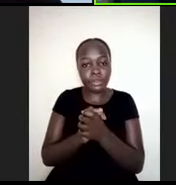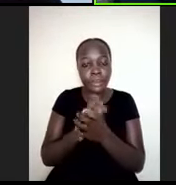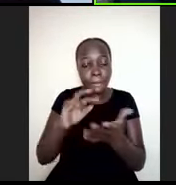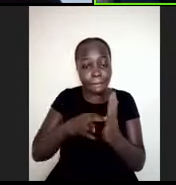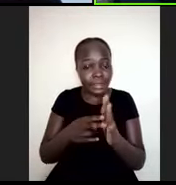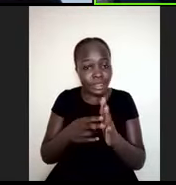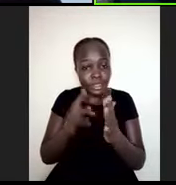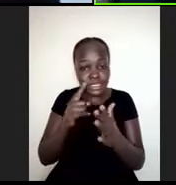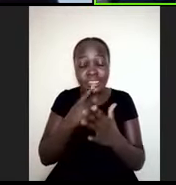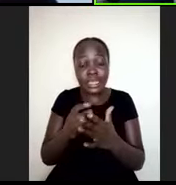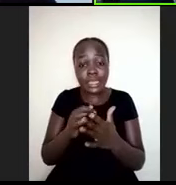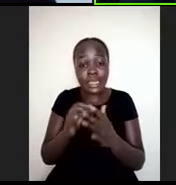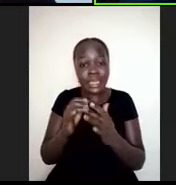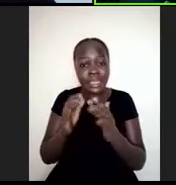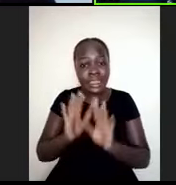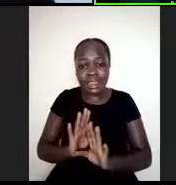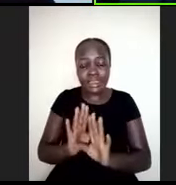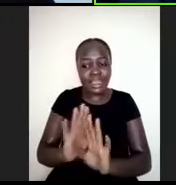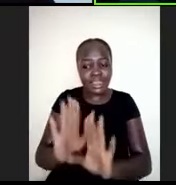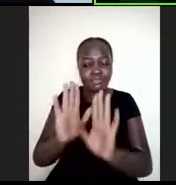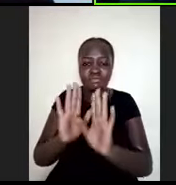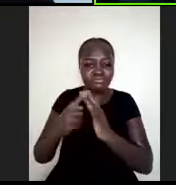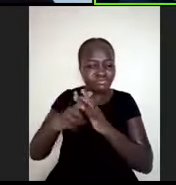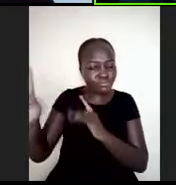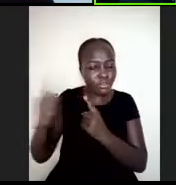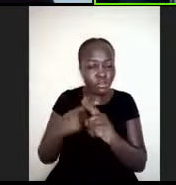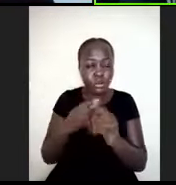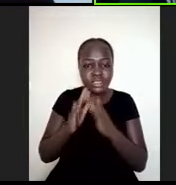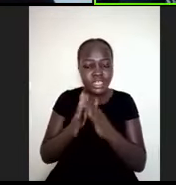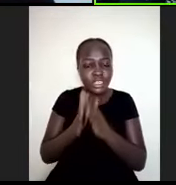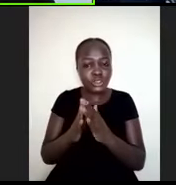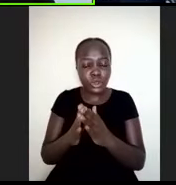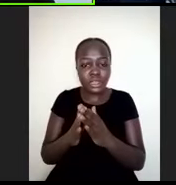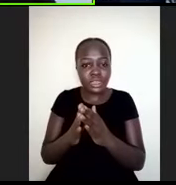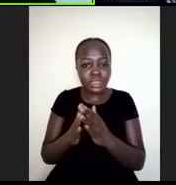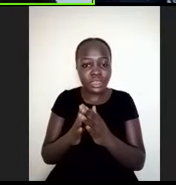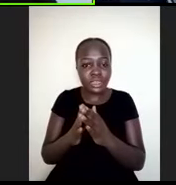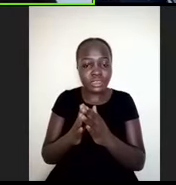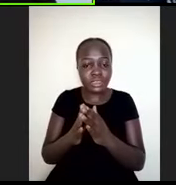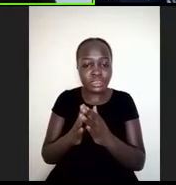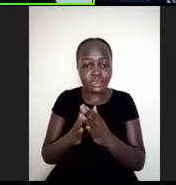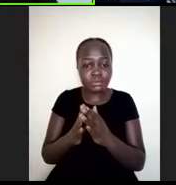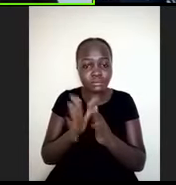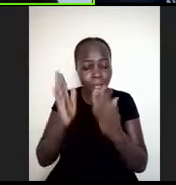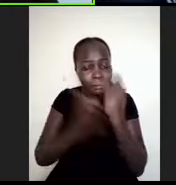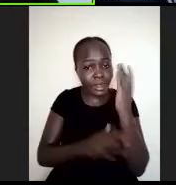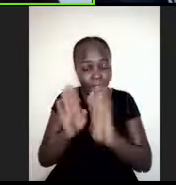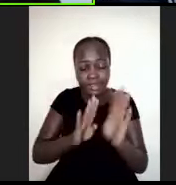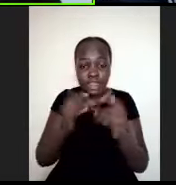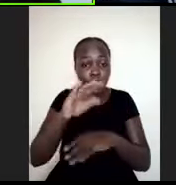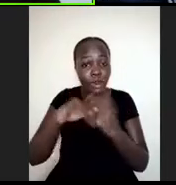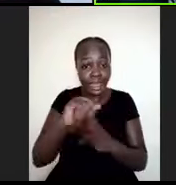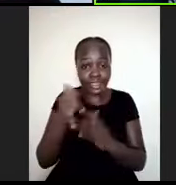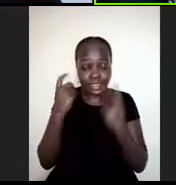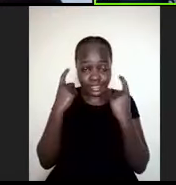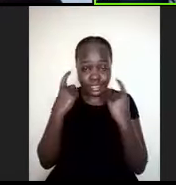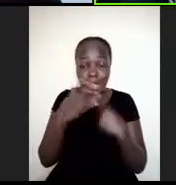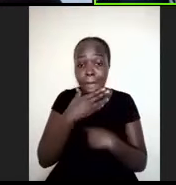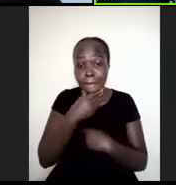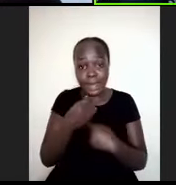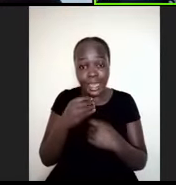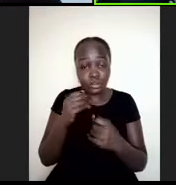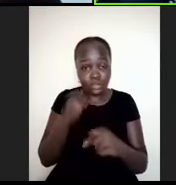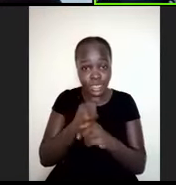immorality. All other sins a man commits outside his body. But he who